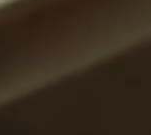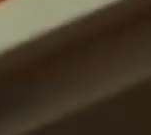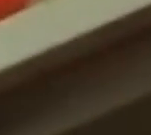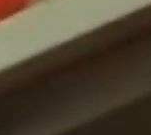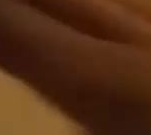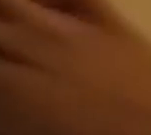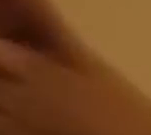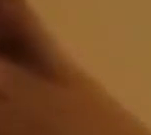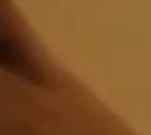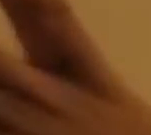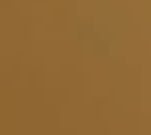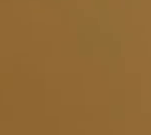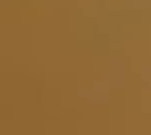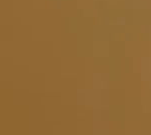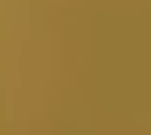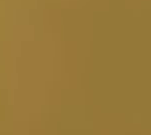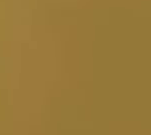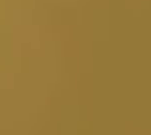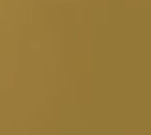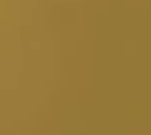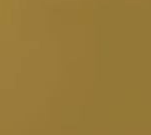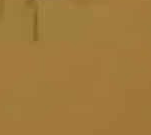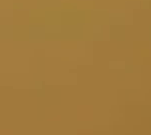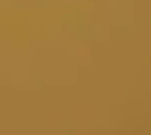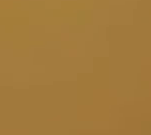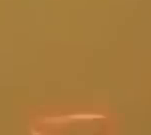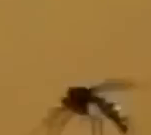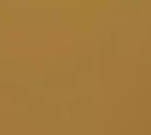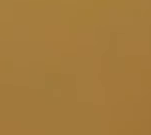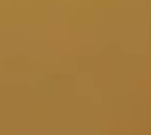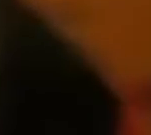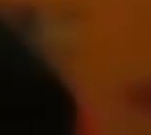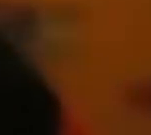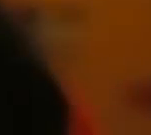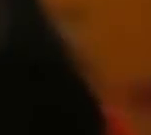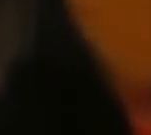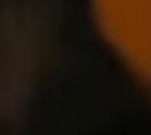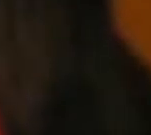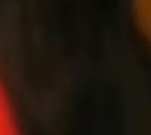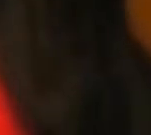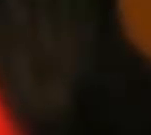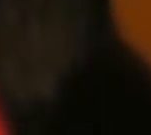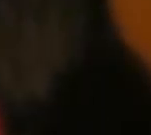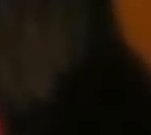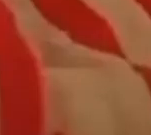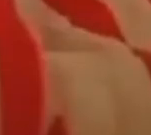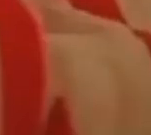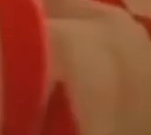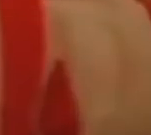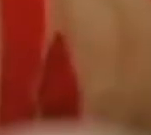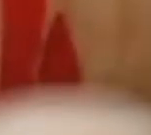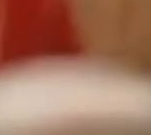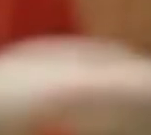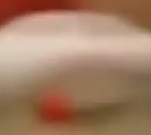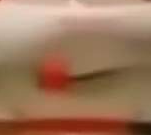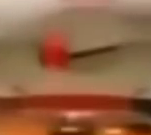Mama has Mortine Dew, which makes mosquitoes go away and not come back the whole night. So you get a peaceful night's sleep